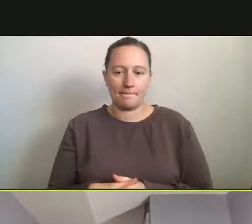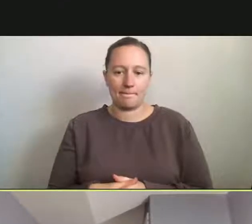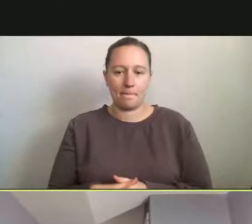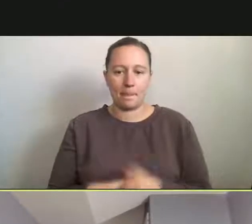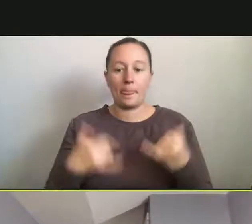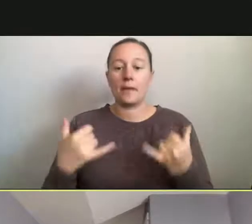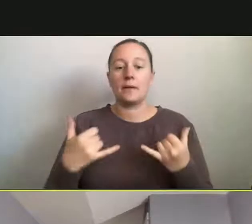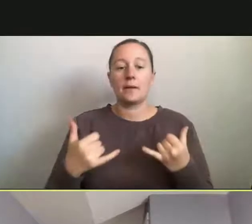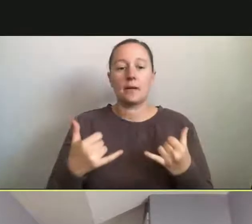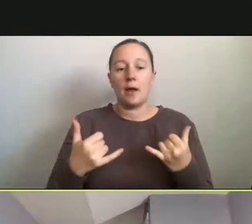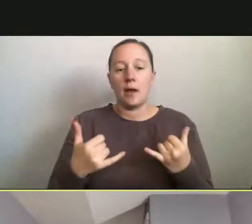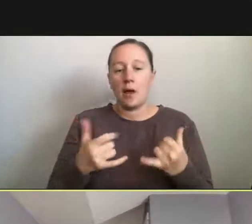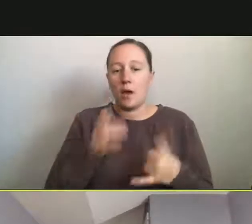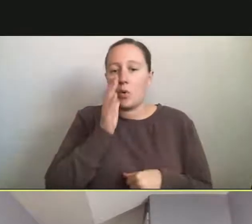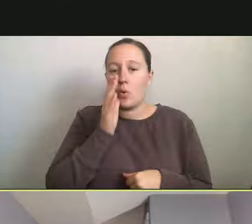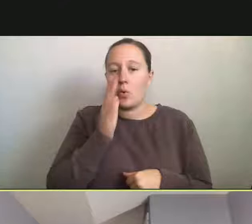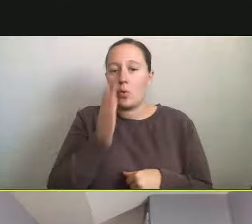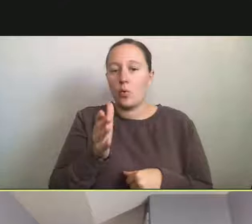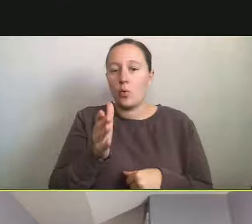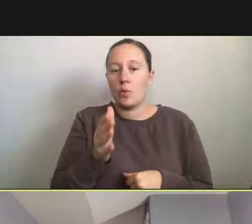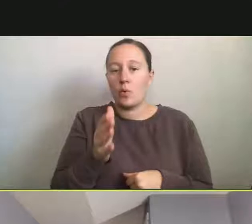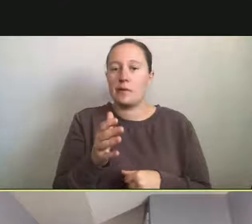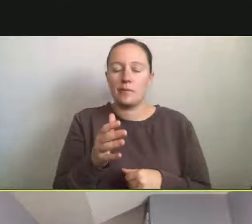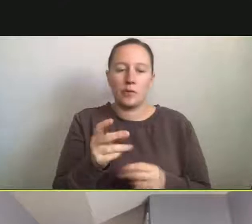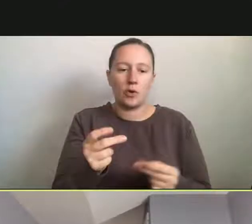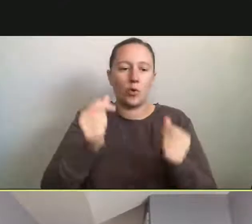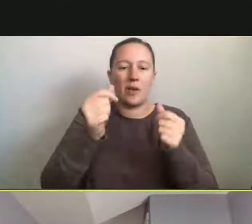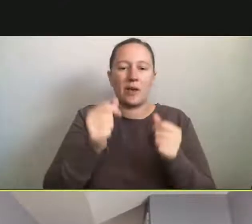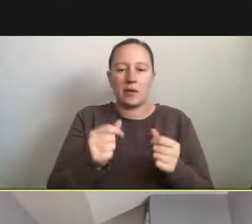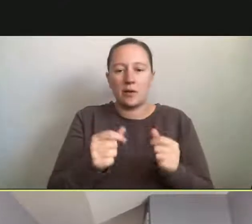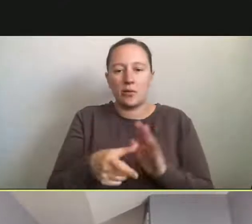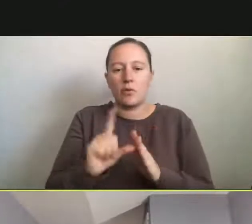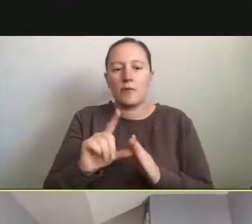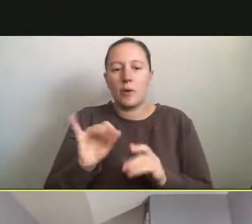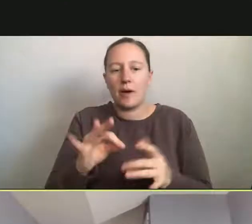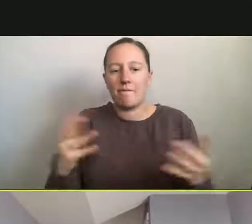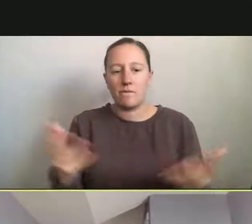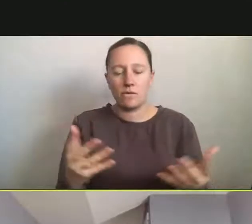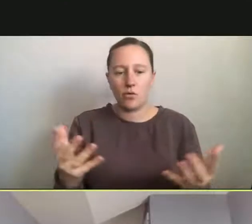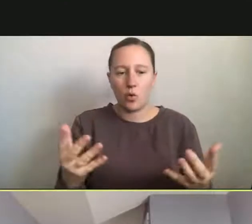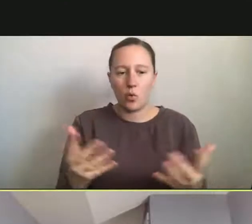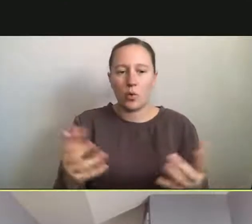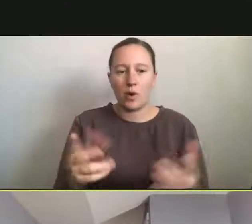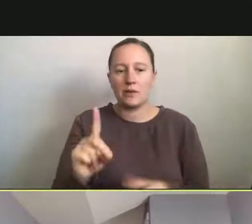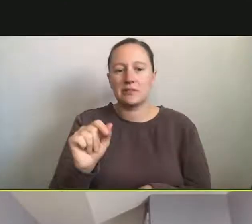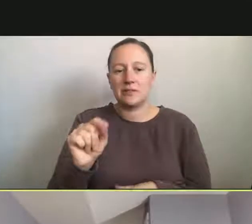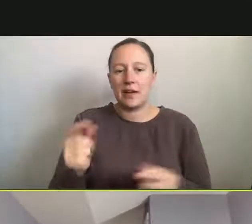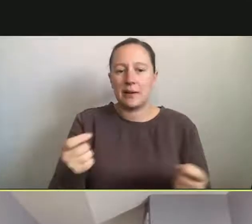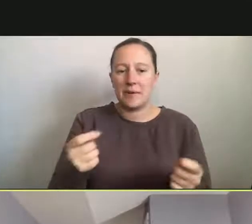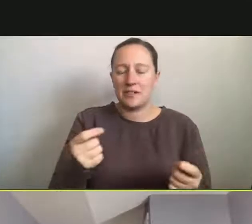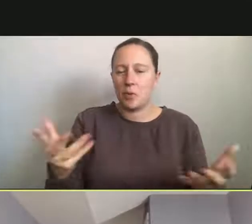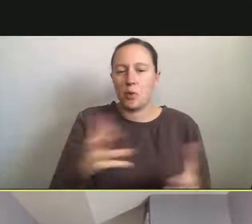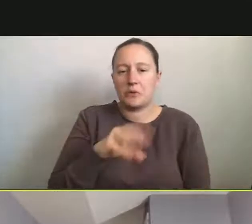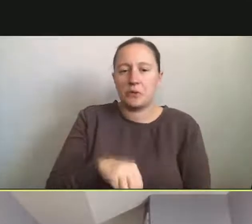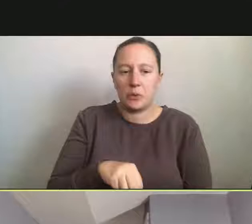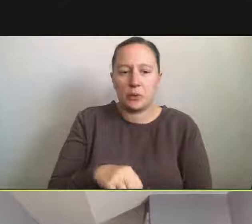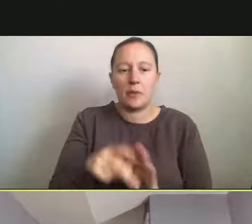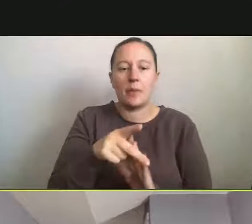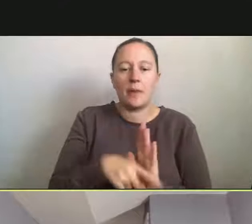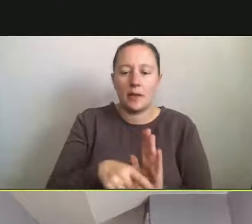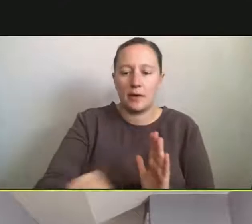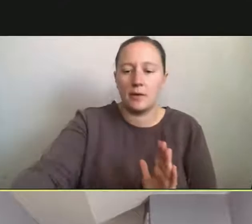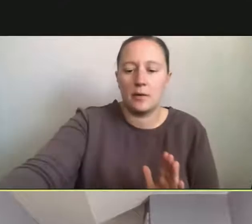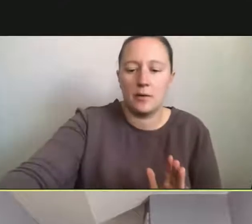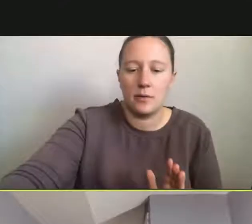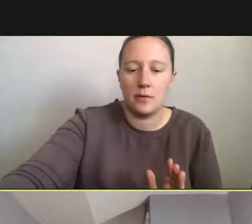So now I'll give a kind of quick overview of what's in the data management and sharing policy itself. So the policy is